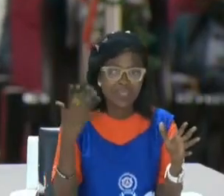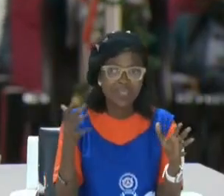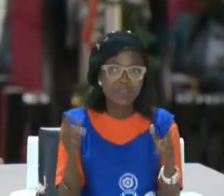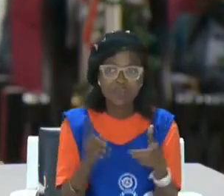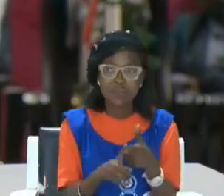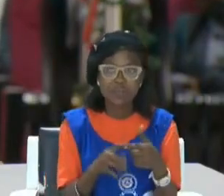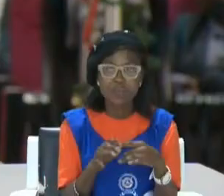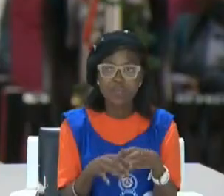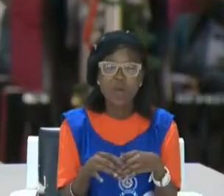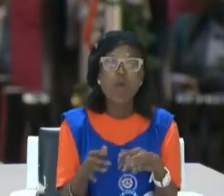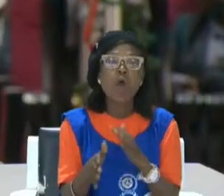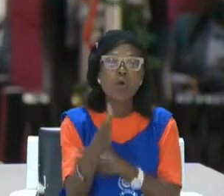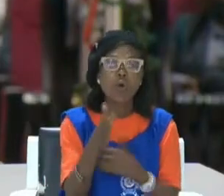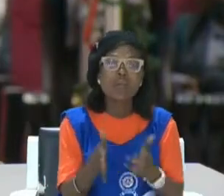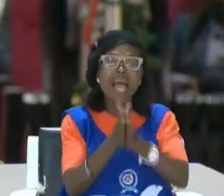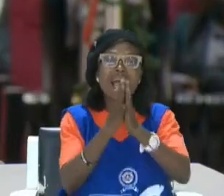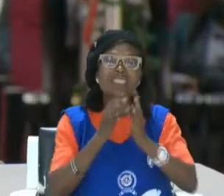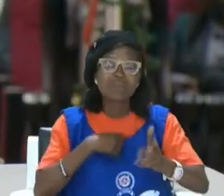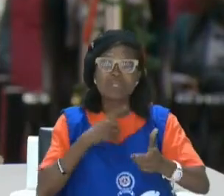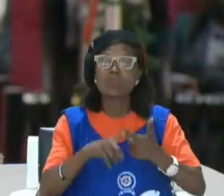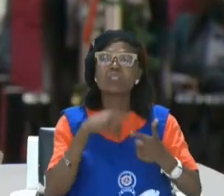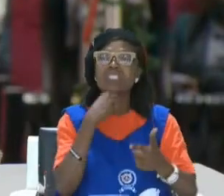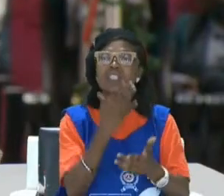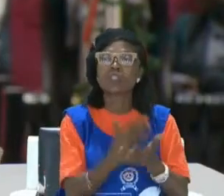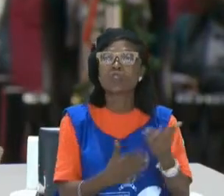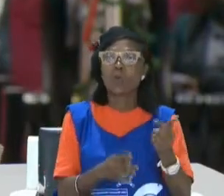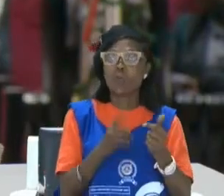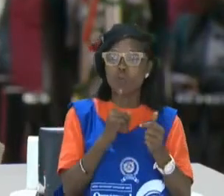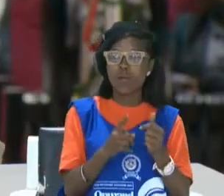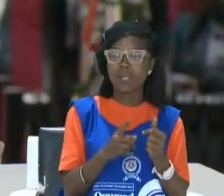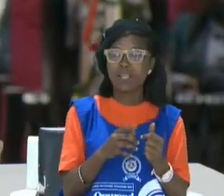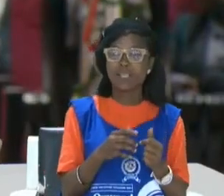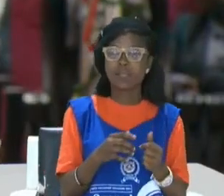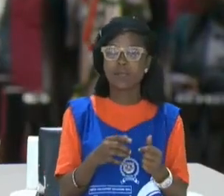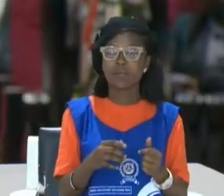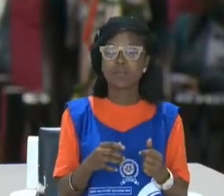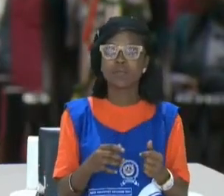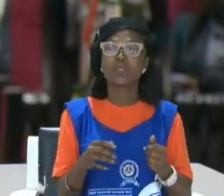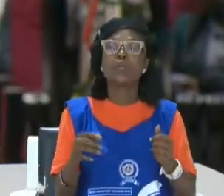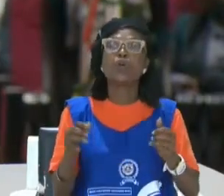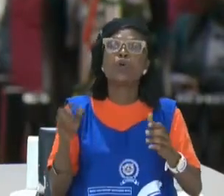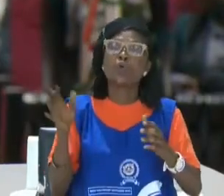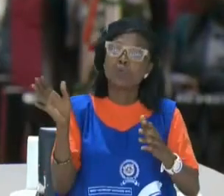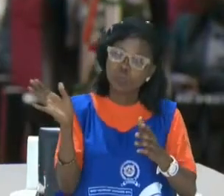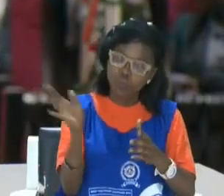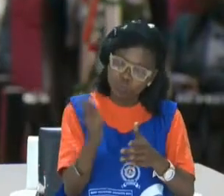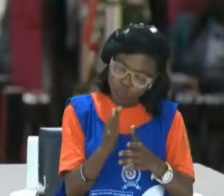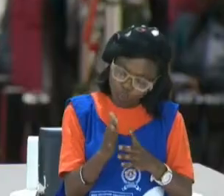Because the Lord asked me to tell someone, he said, within the first quarter of the new year,